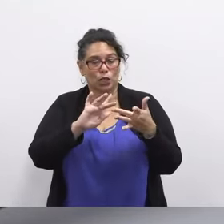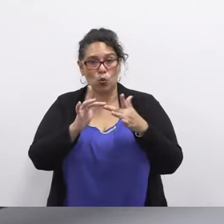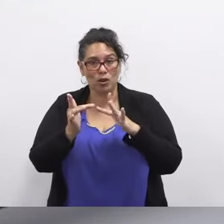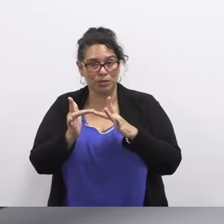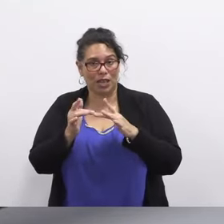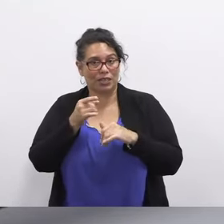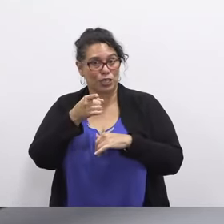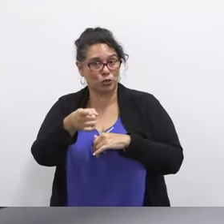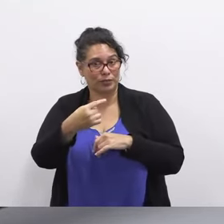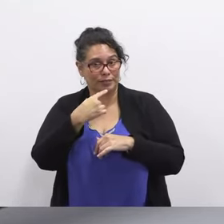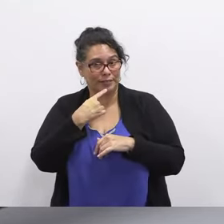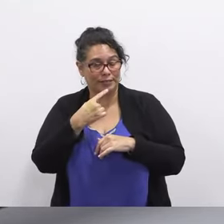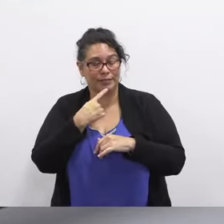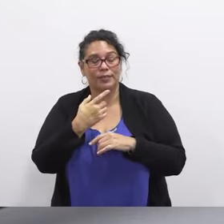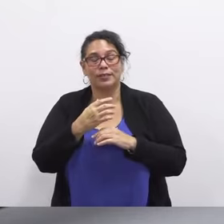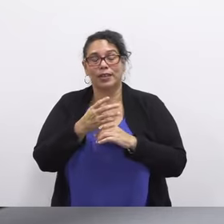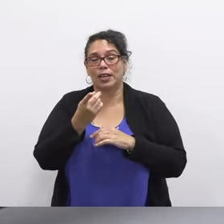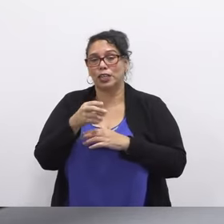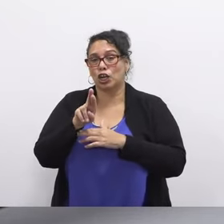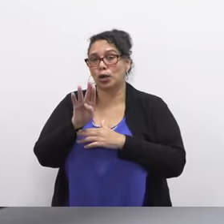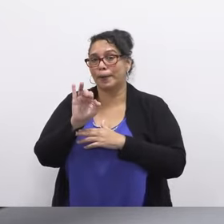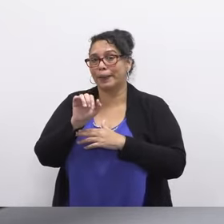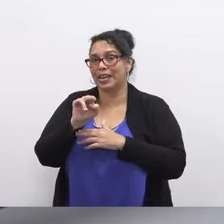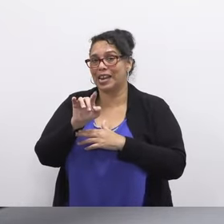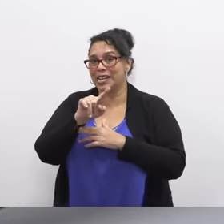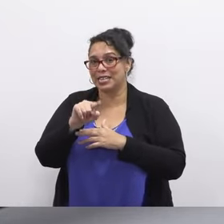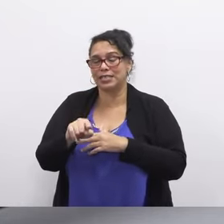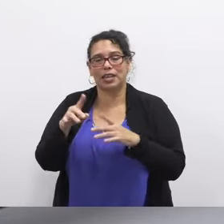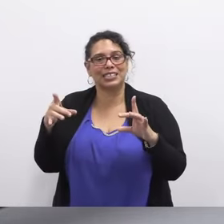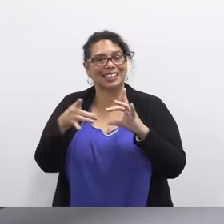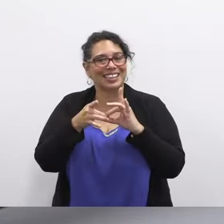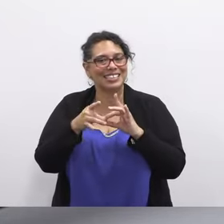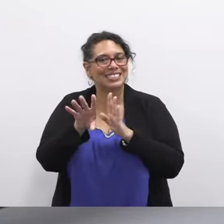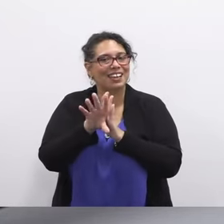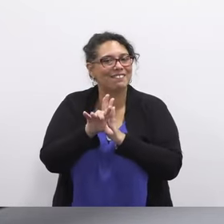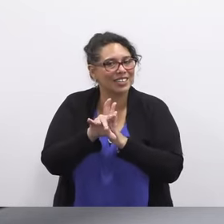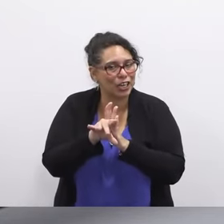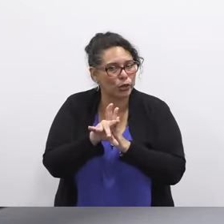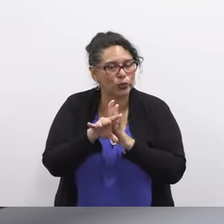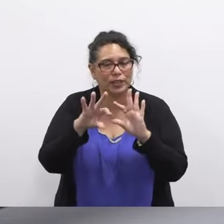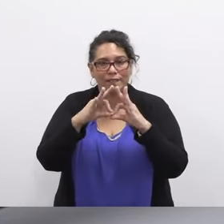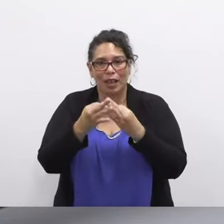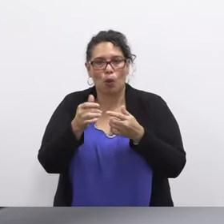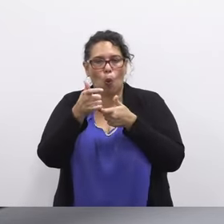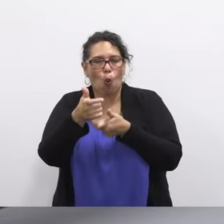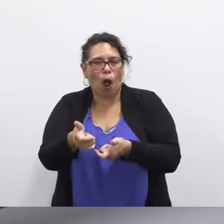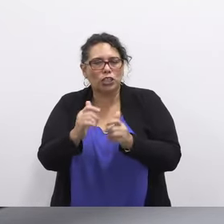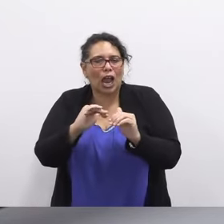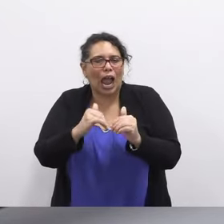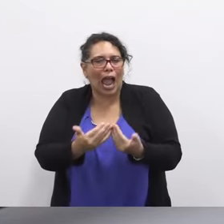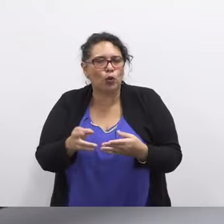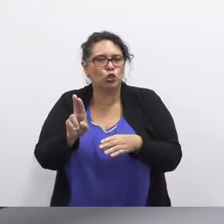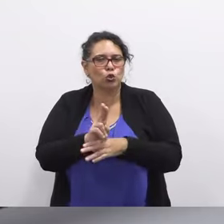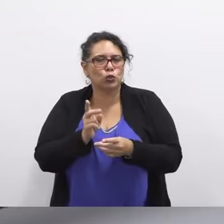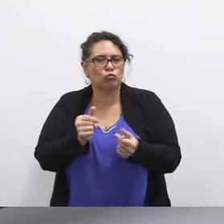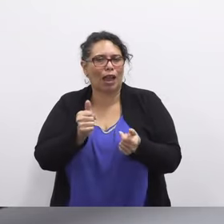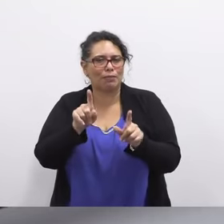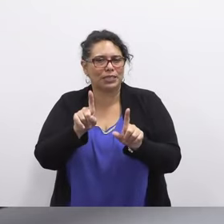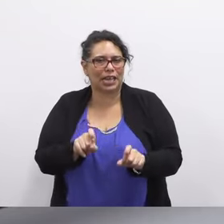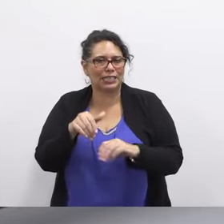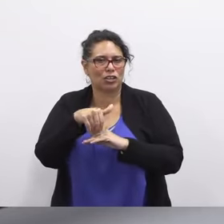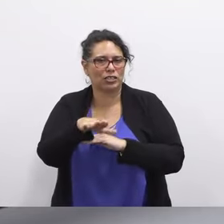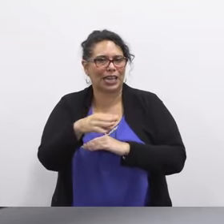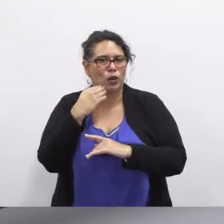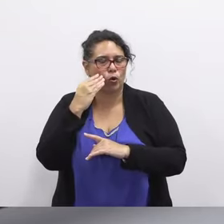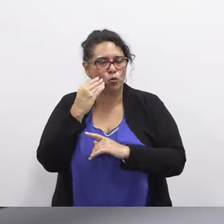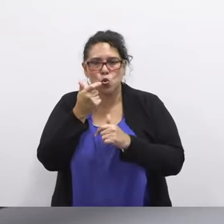you named, Dr. Benitez, there are links to videos that families can watch on how to use the tests that are being sent home, and